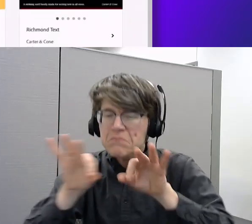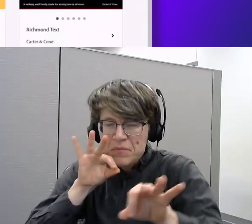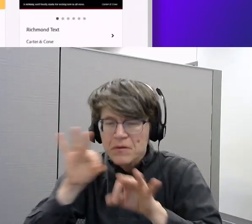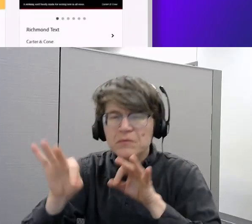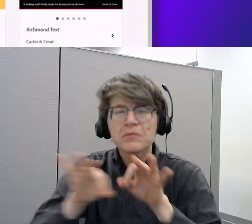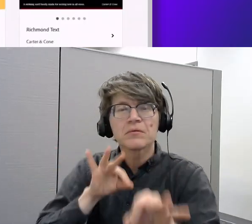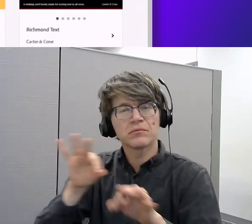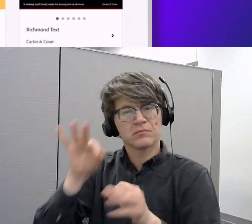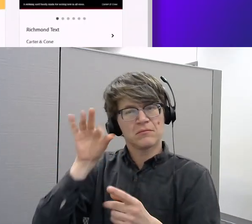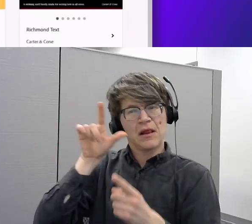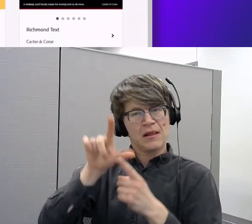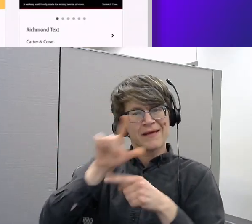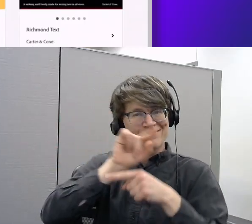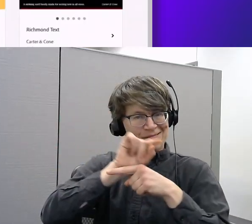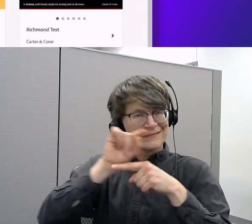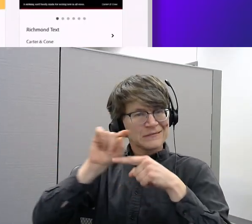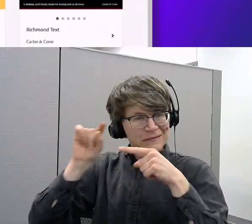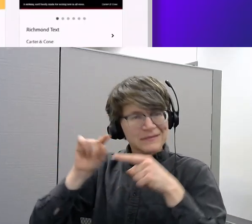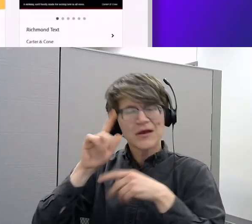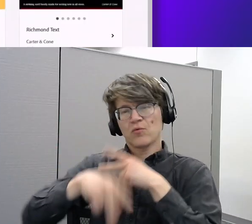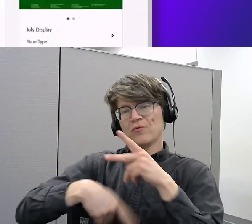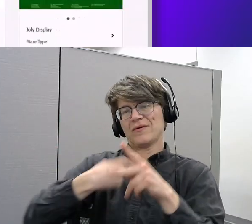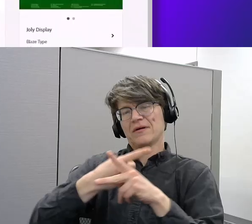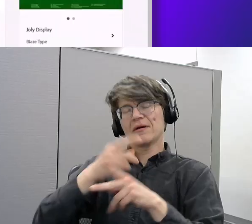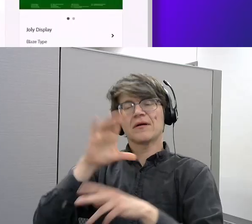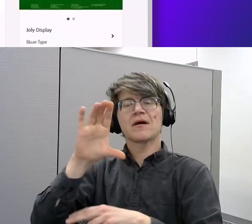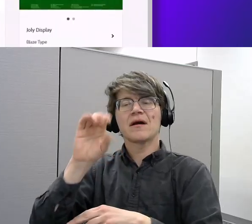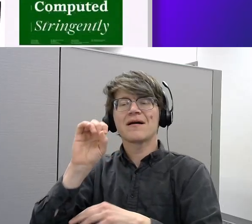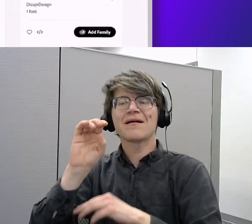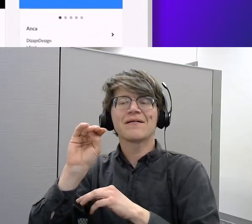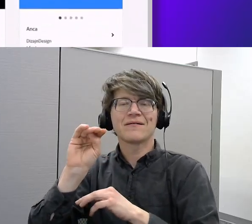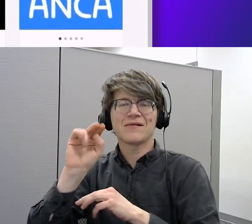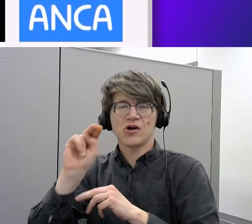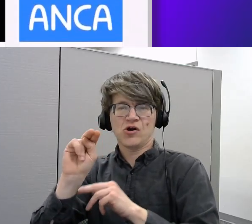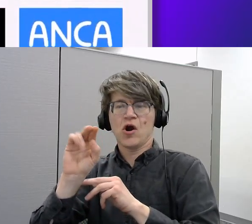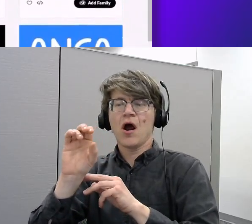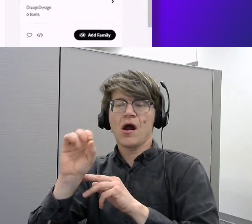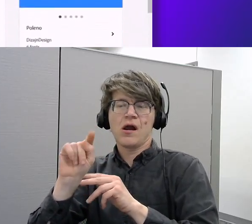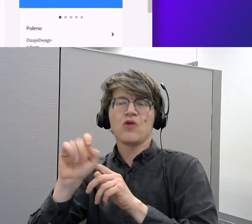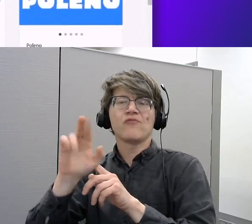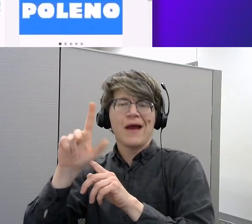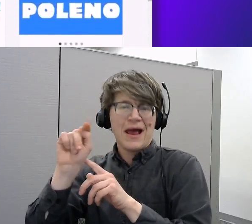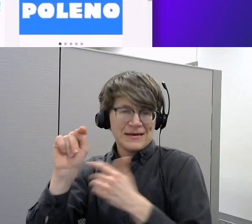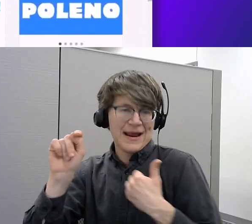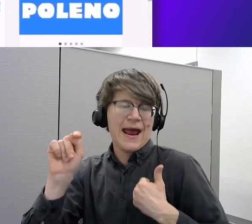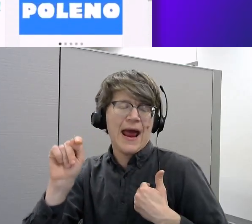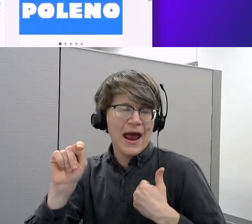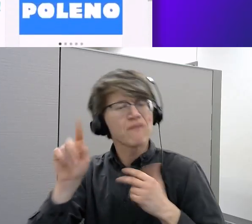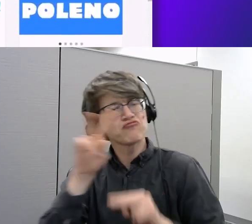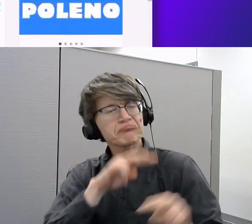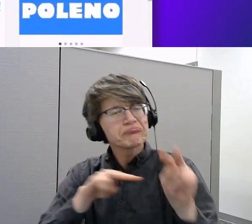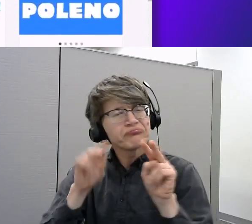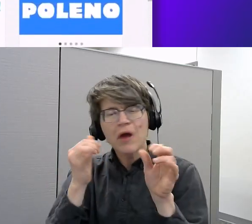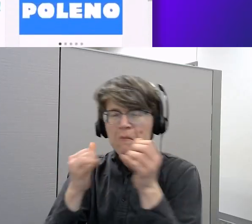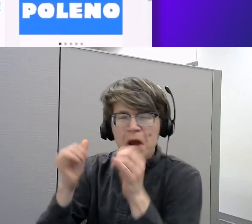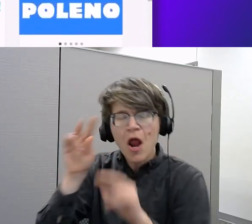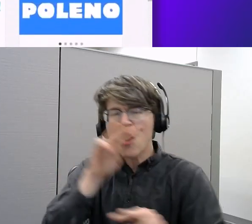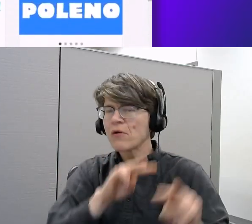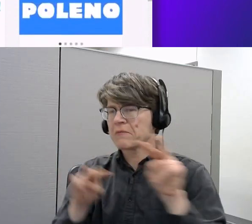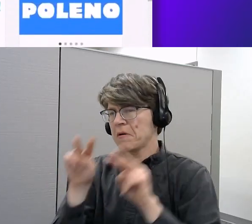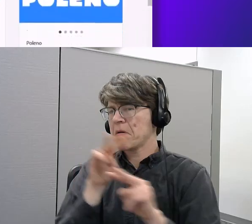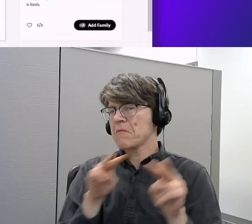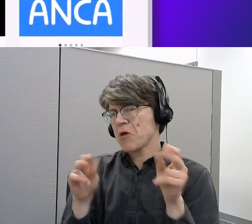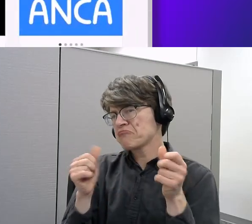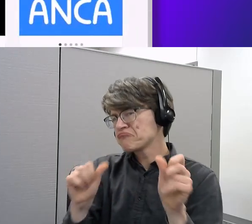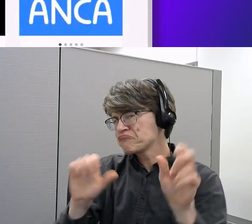it has. So this is something that I would encourage you all to play with and think about as you're choosing typefaces here. And then